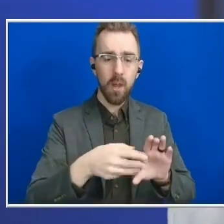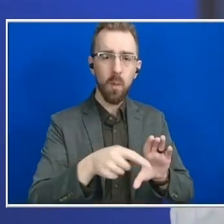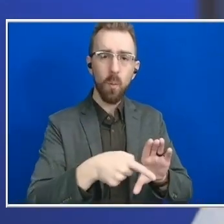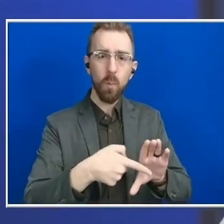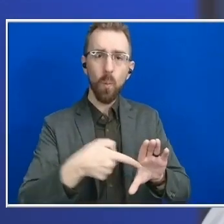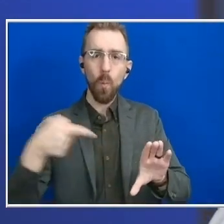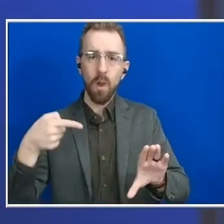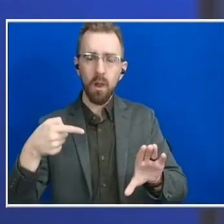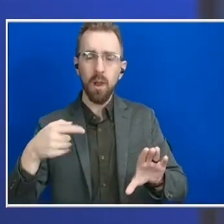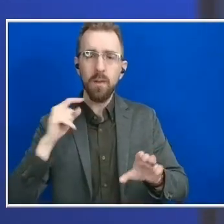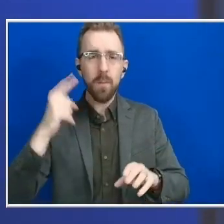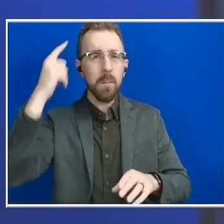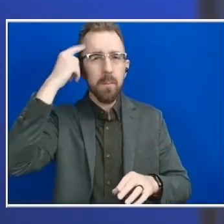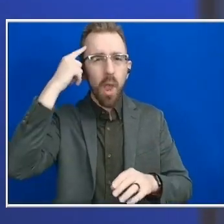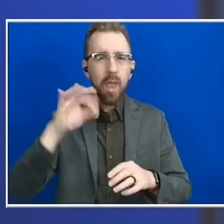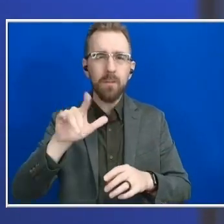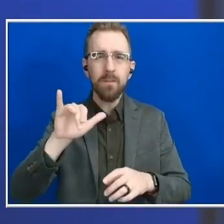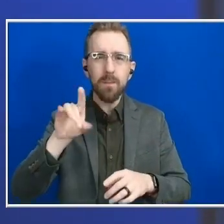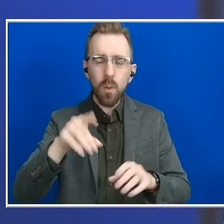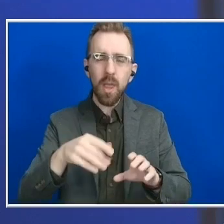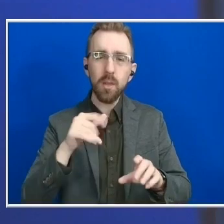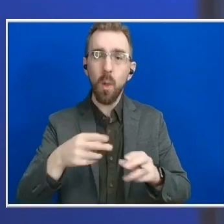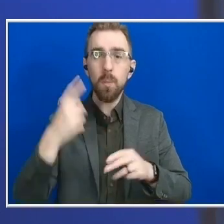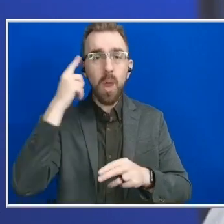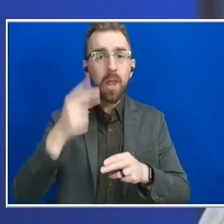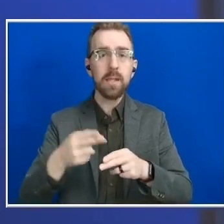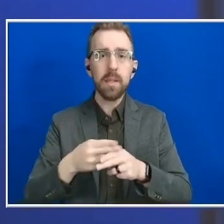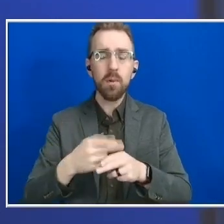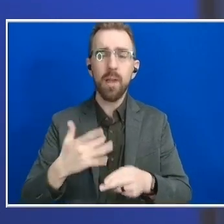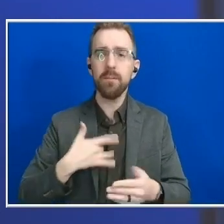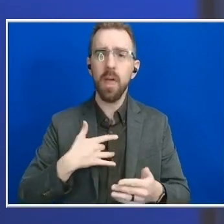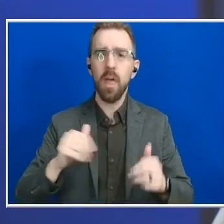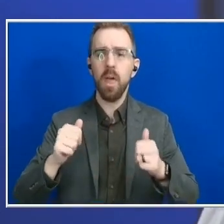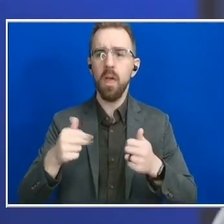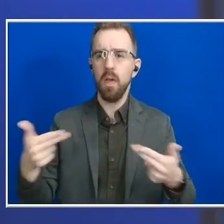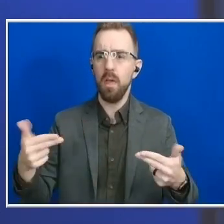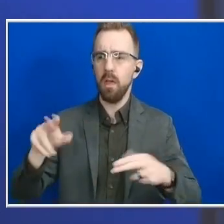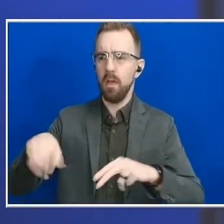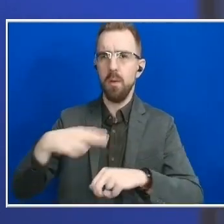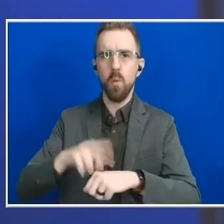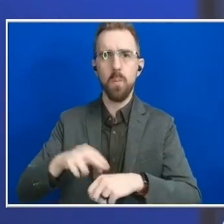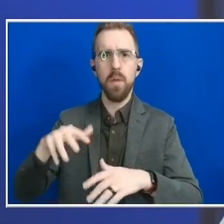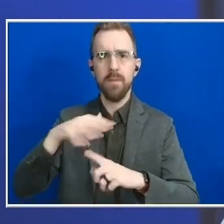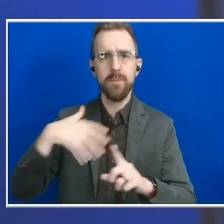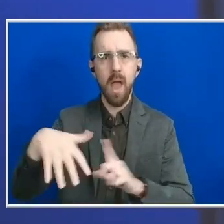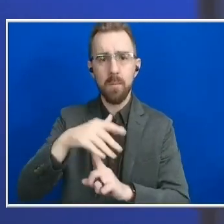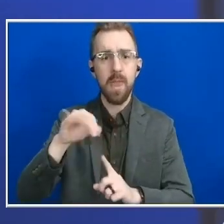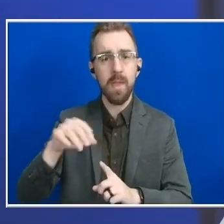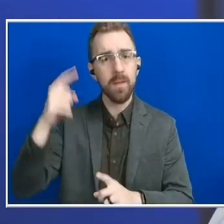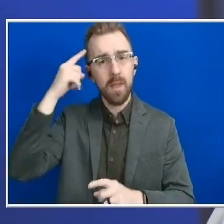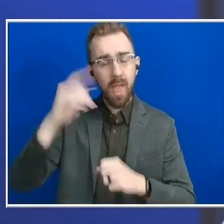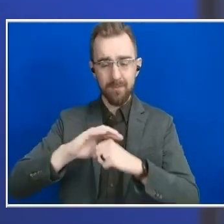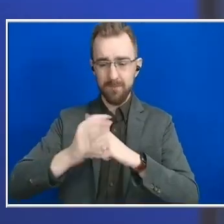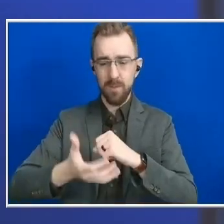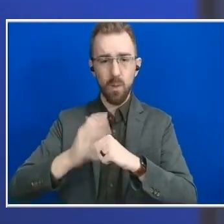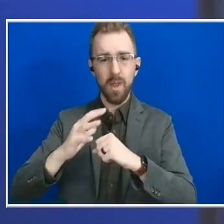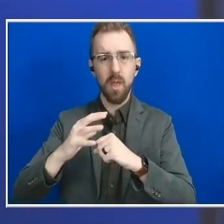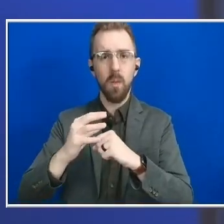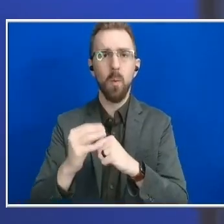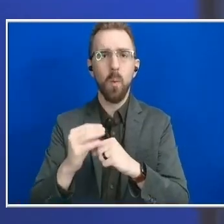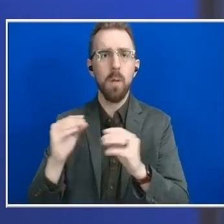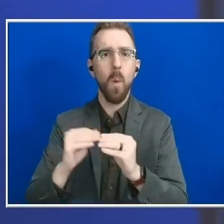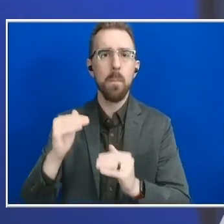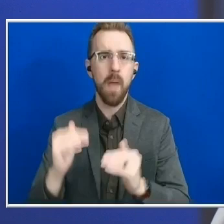And so the brain temporarily gets to experience the environment that it would be in if the fluid system was more balanced. Those patients can